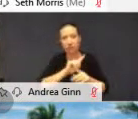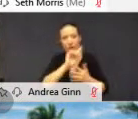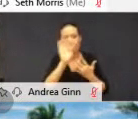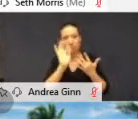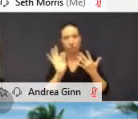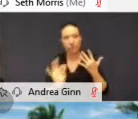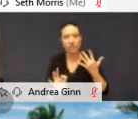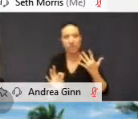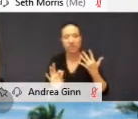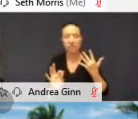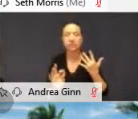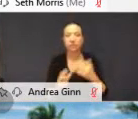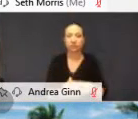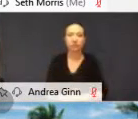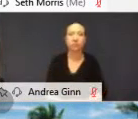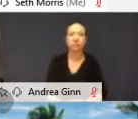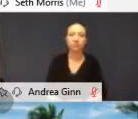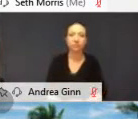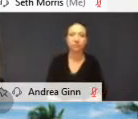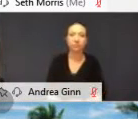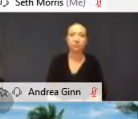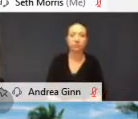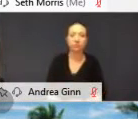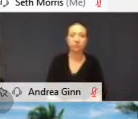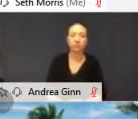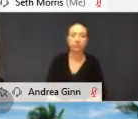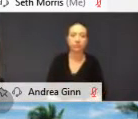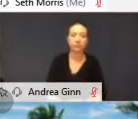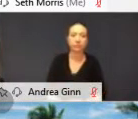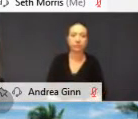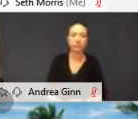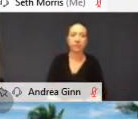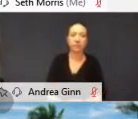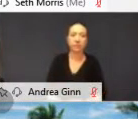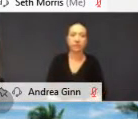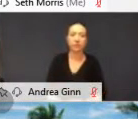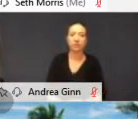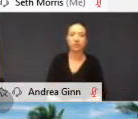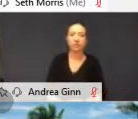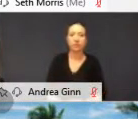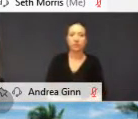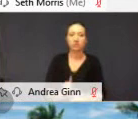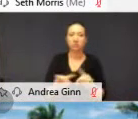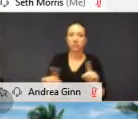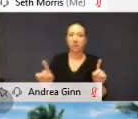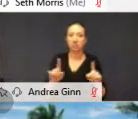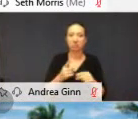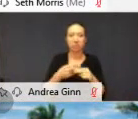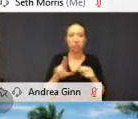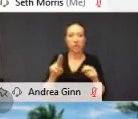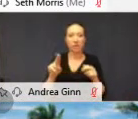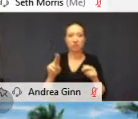provided by the Urban Institute. But just in taking a quick glance,